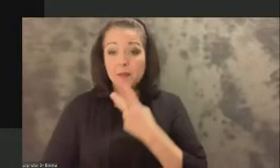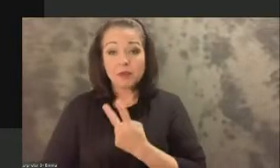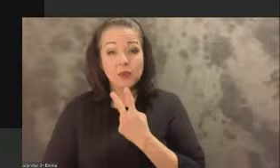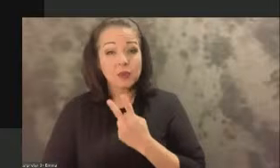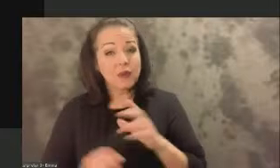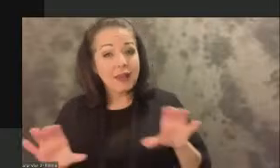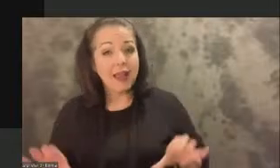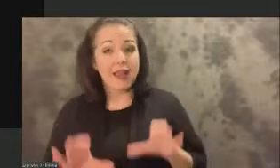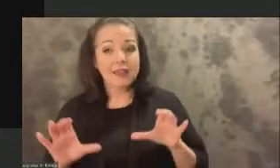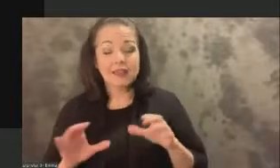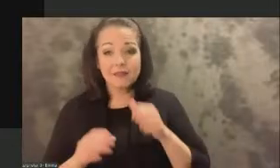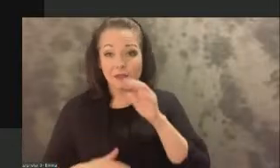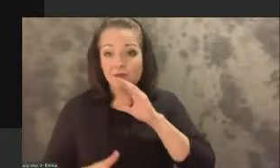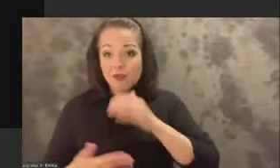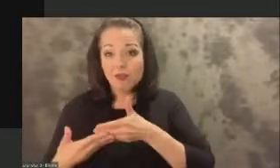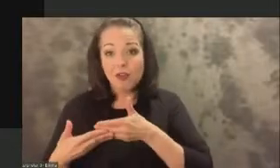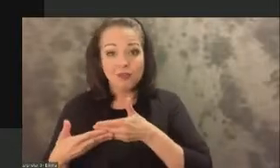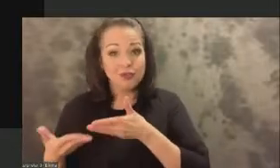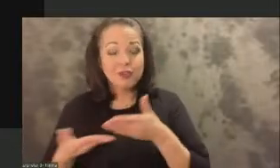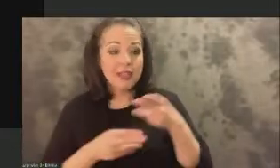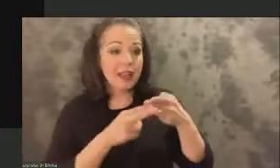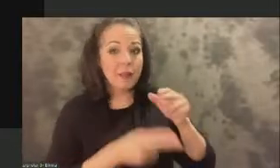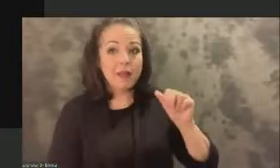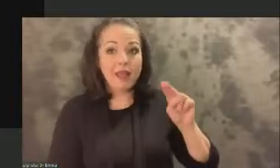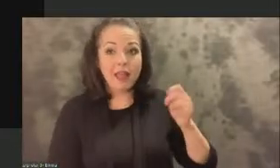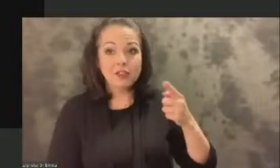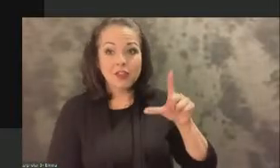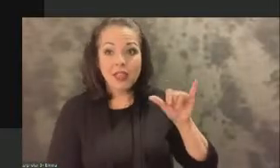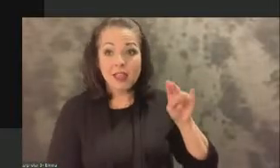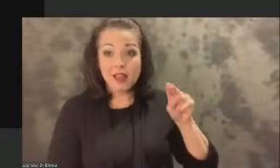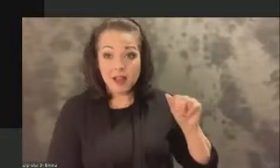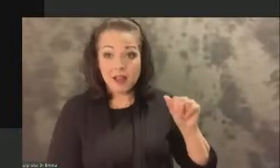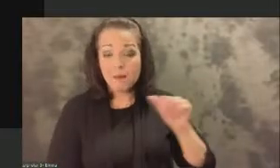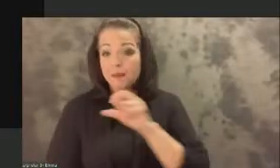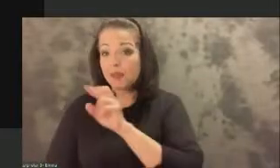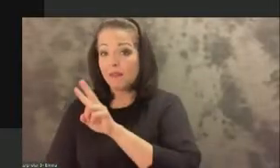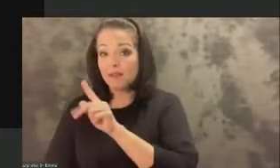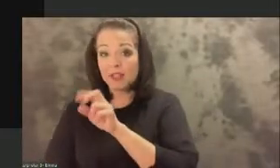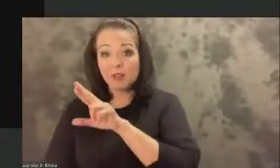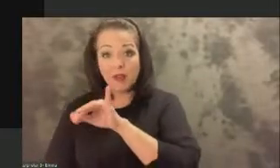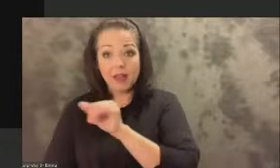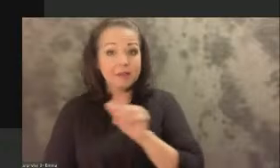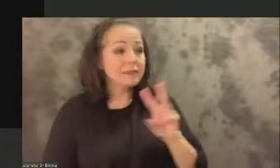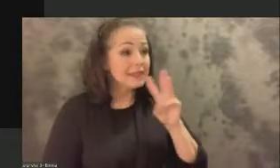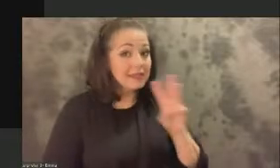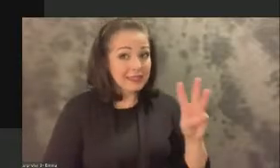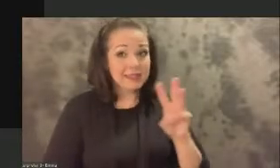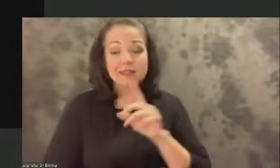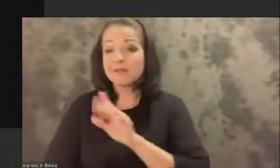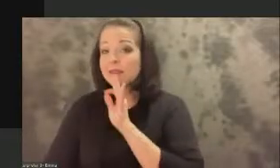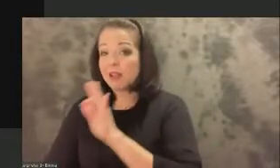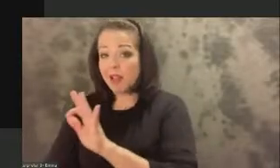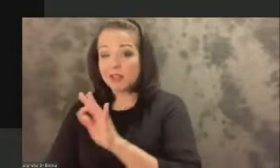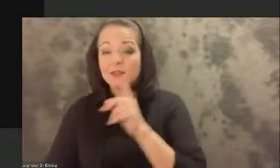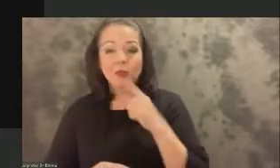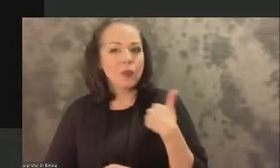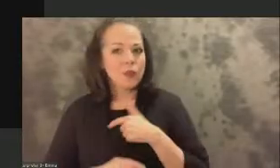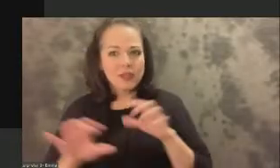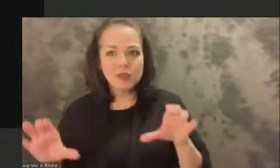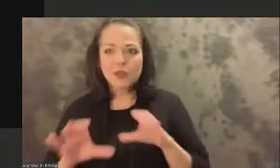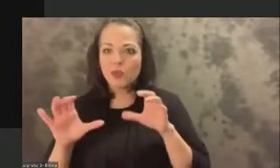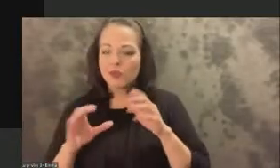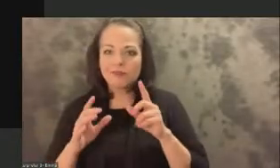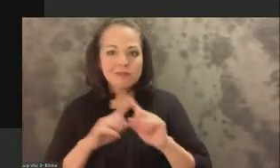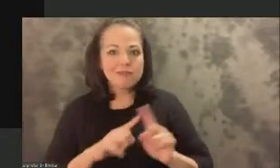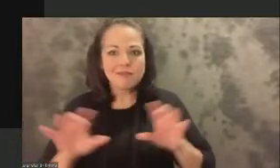active daughters named Angelina and Victoria. Angelina is 6, Victoria is 9, and we do all kinds of things